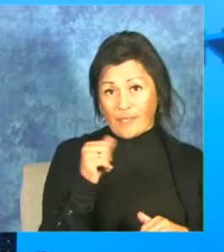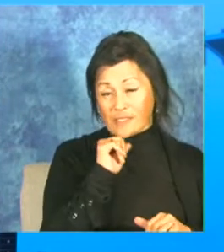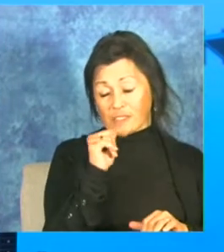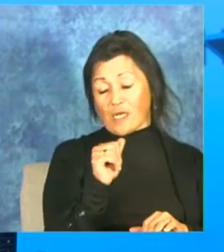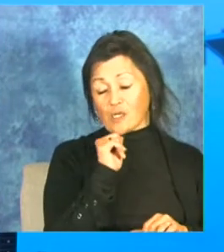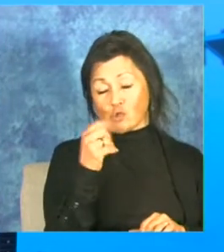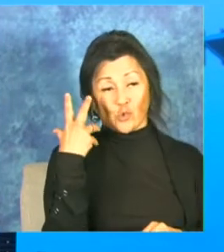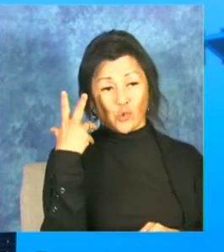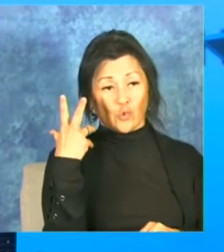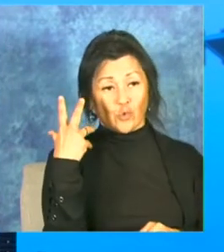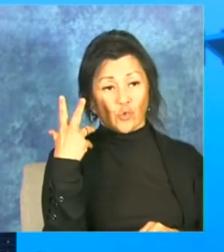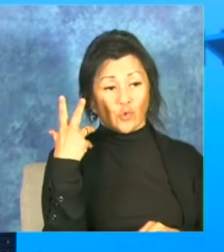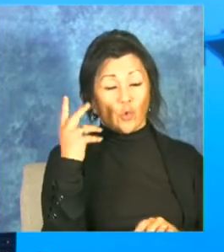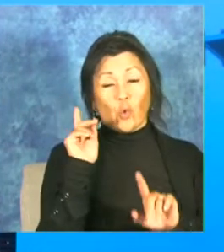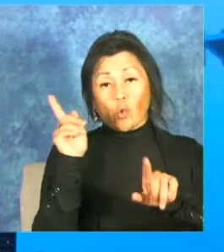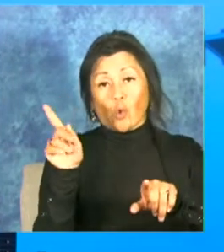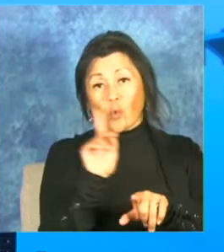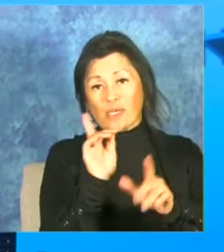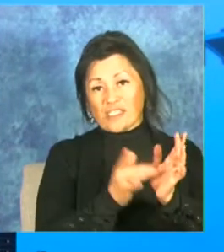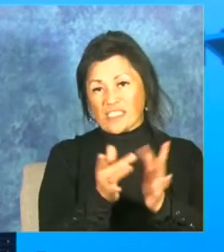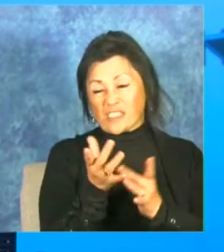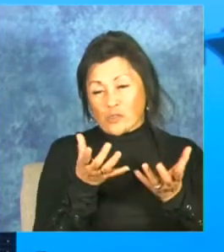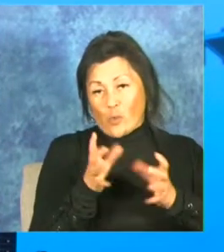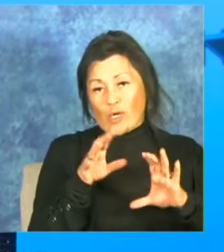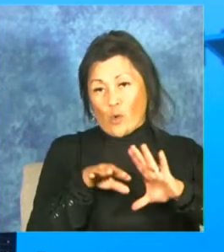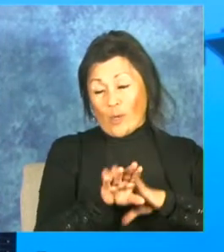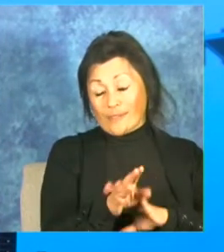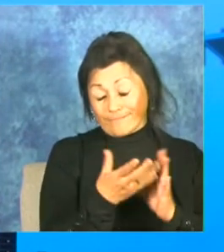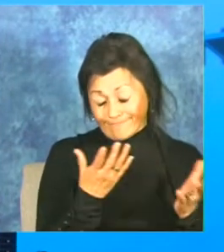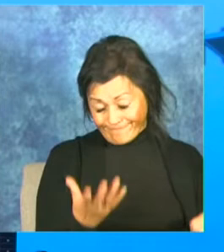go anywhere Jesus doesn't want to go in.